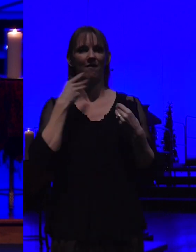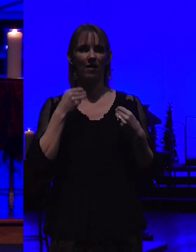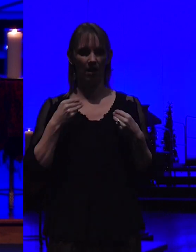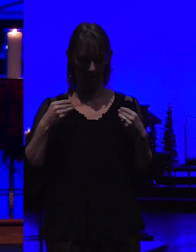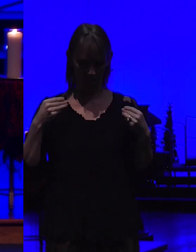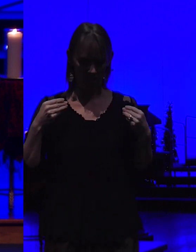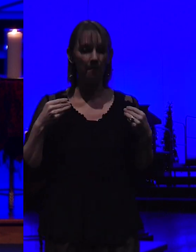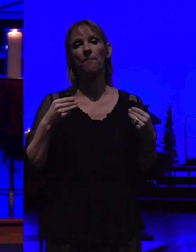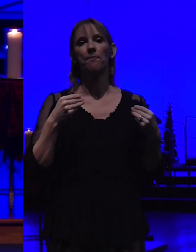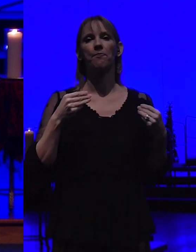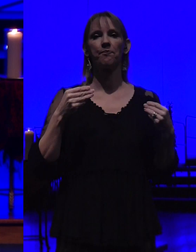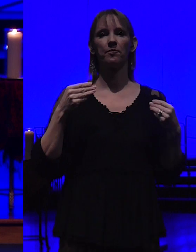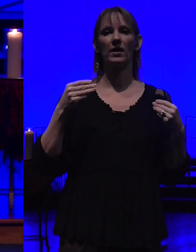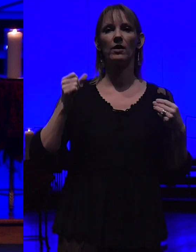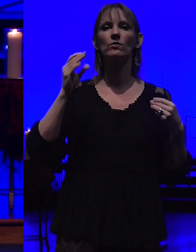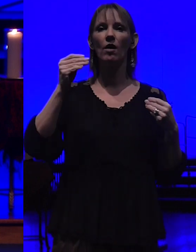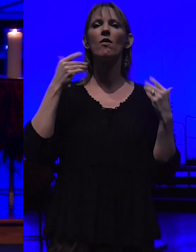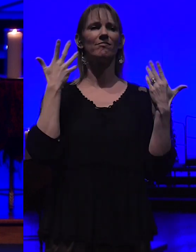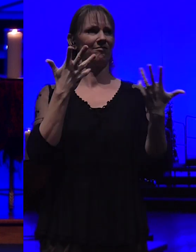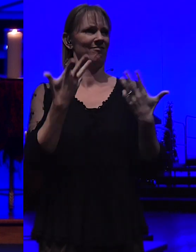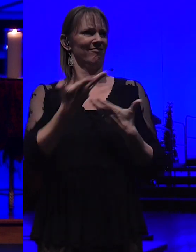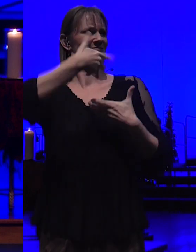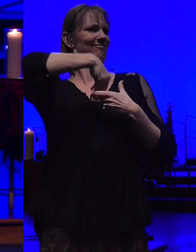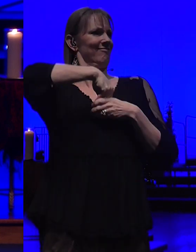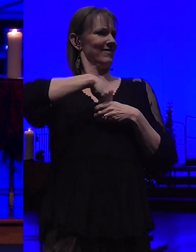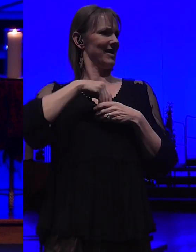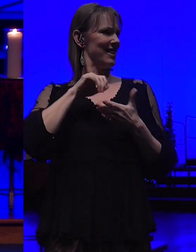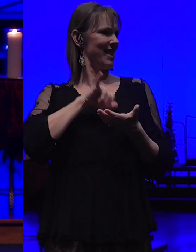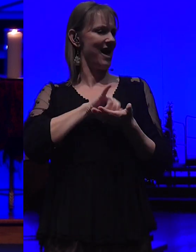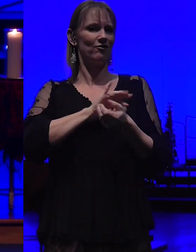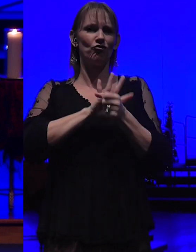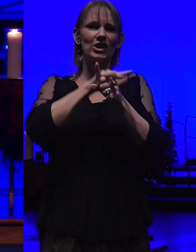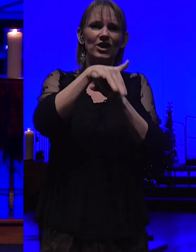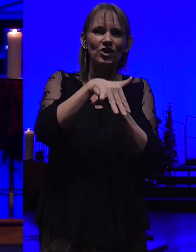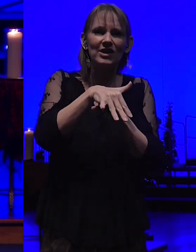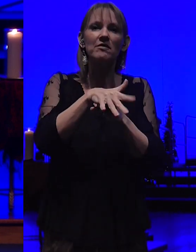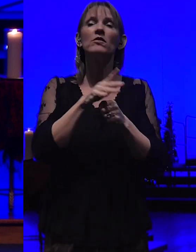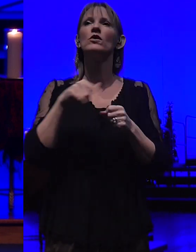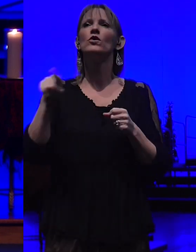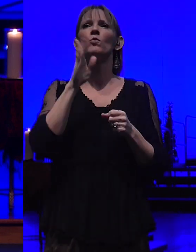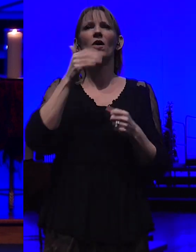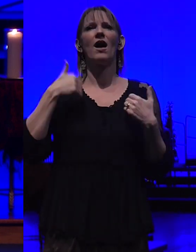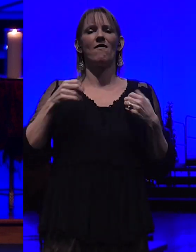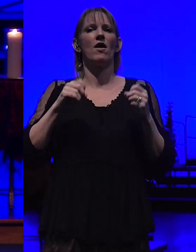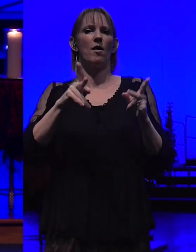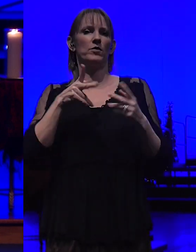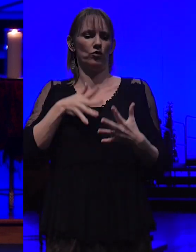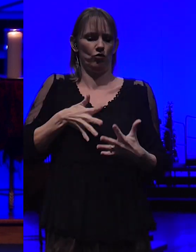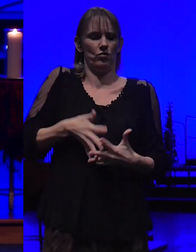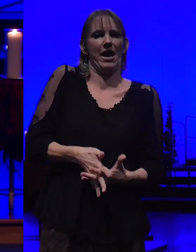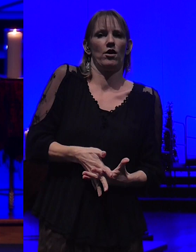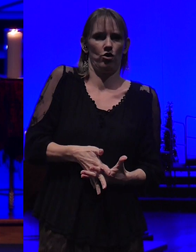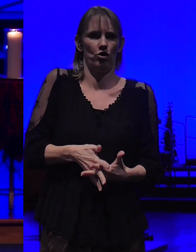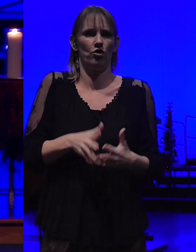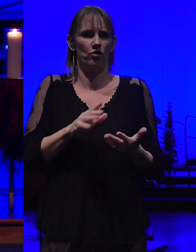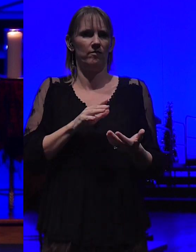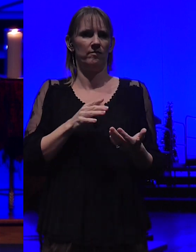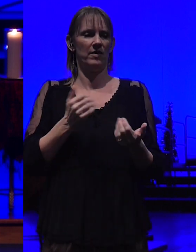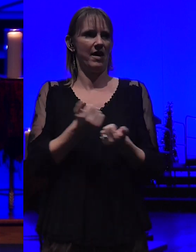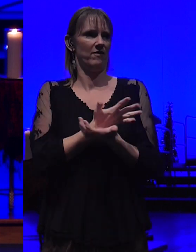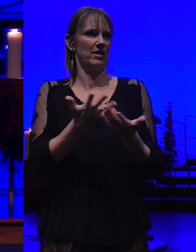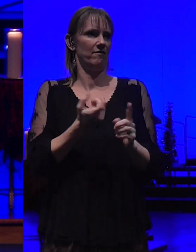And so take in the richness, and you'll have an opportunity to anchor into a lot of what we're going to say today. But before I dive